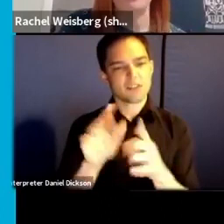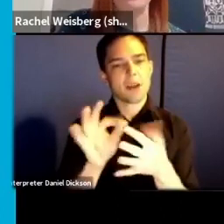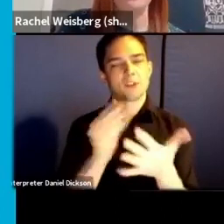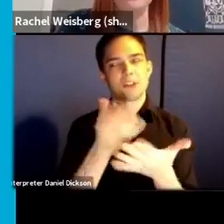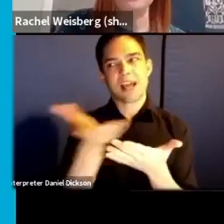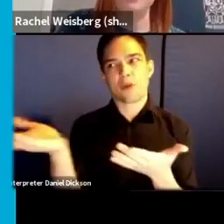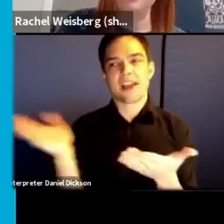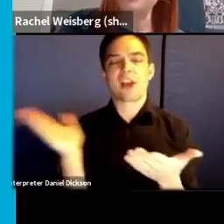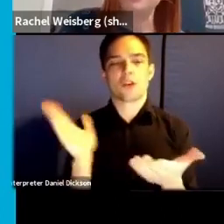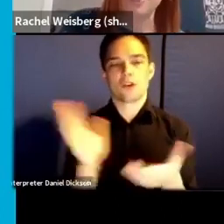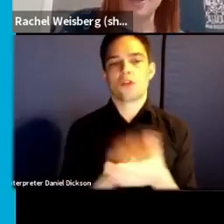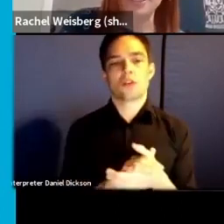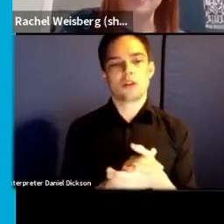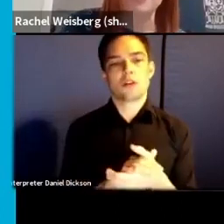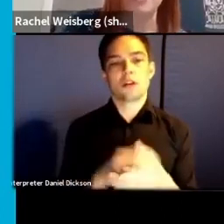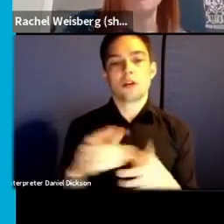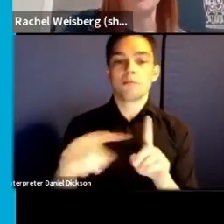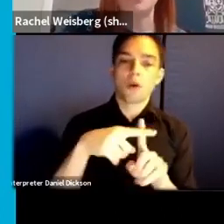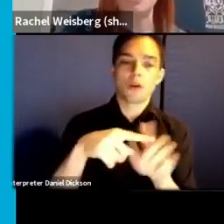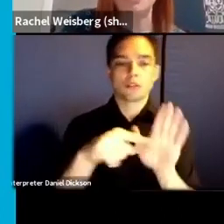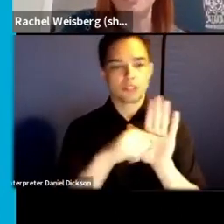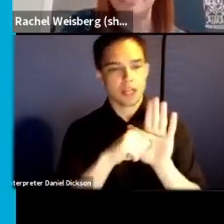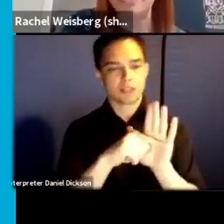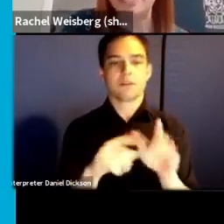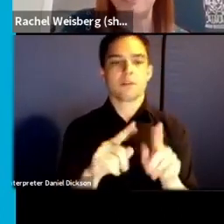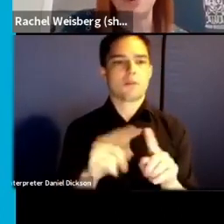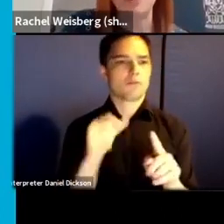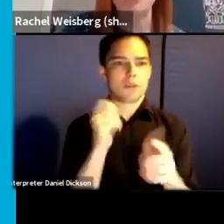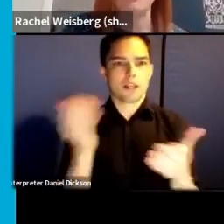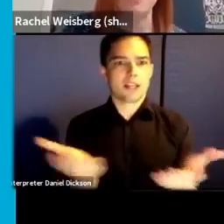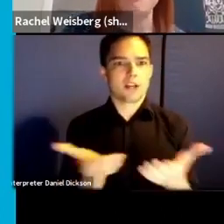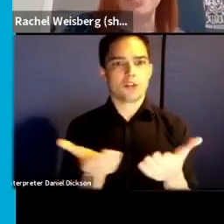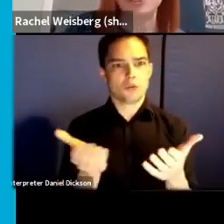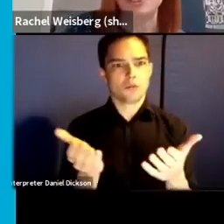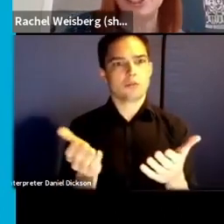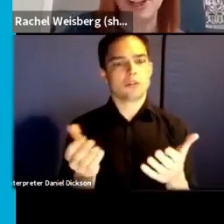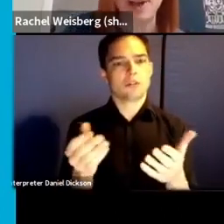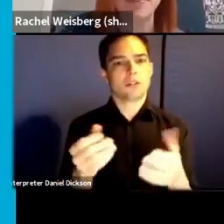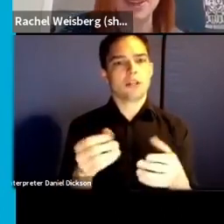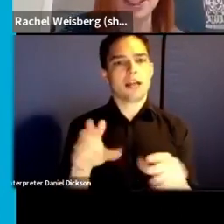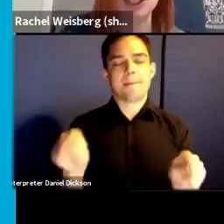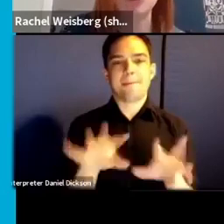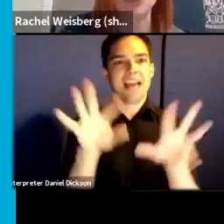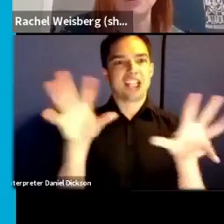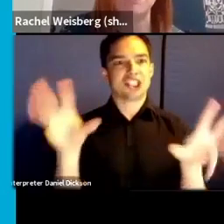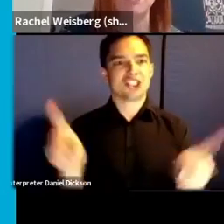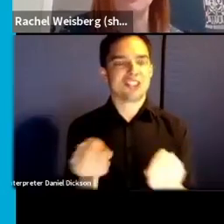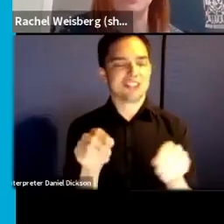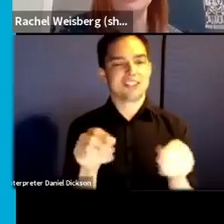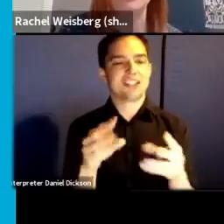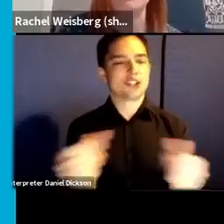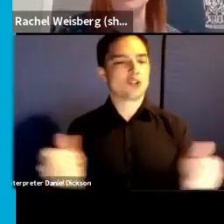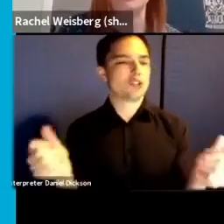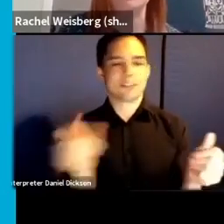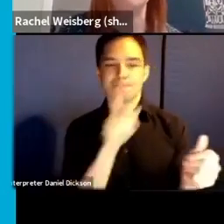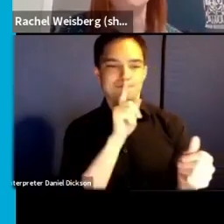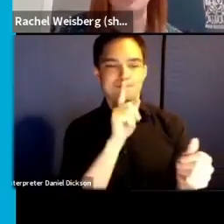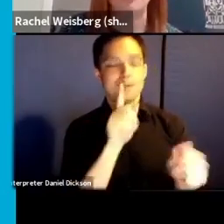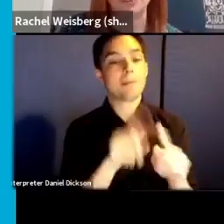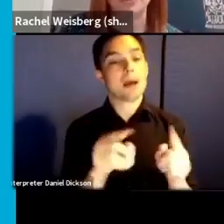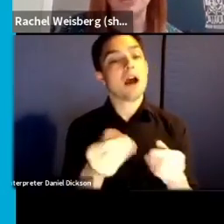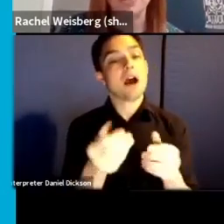there and they have pros and cons, but we're not here today to give you a magical solution, but we wanted to give you at